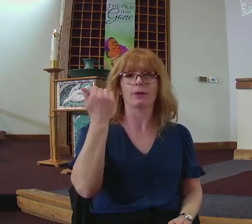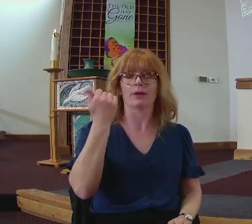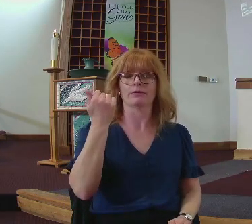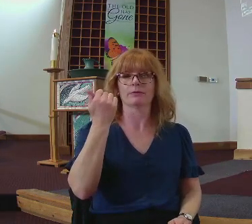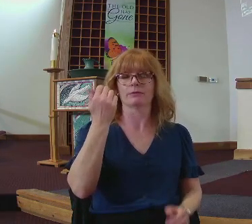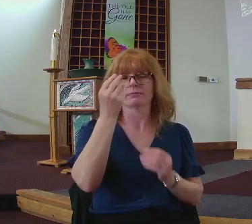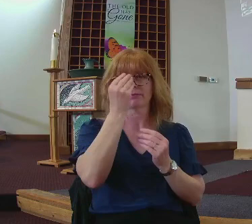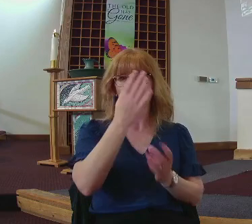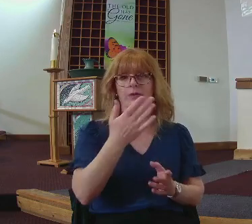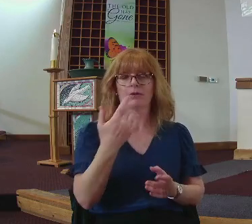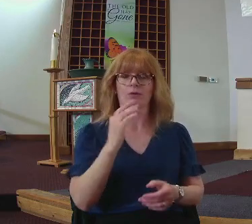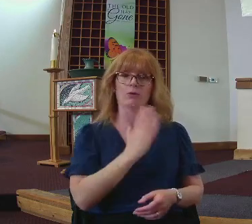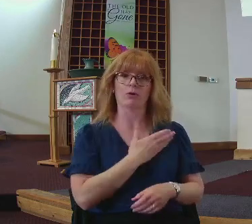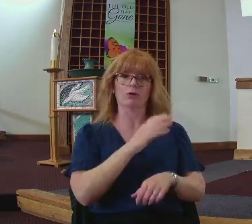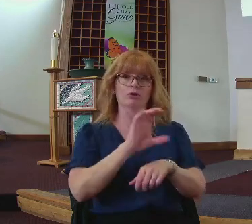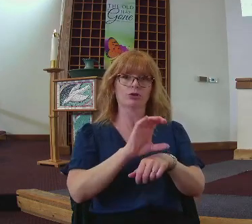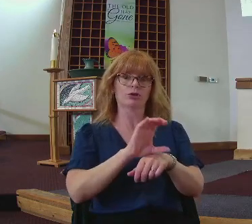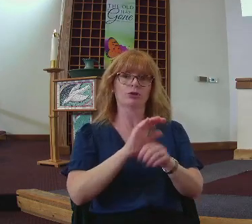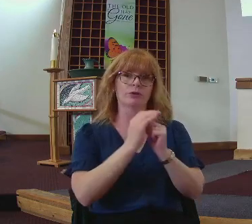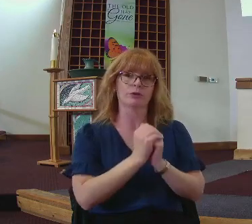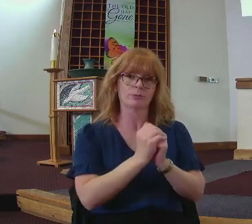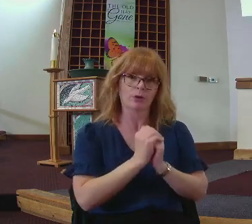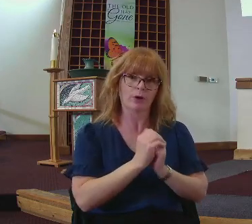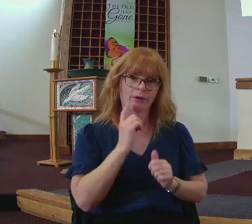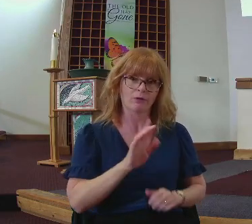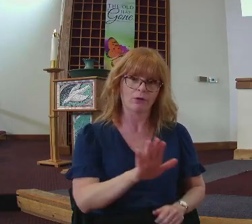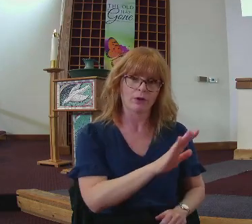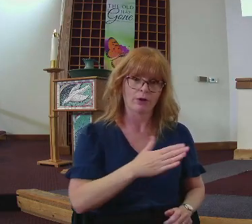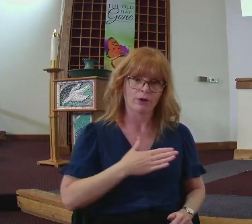praying for their happiness and success.